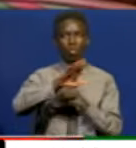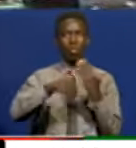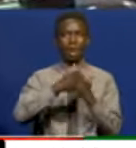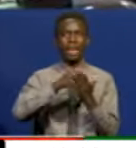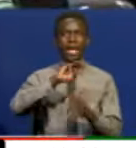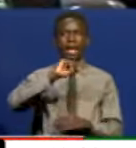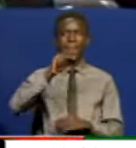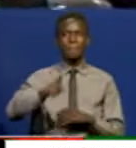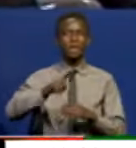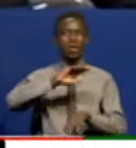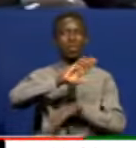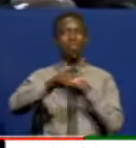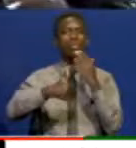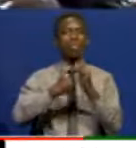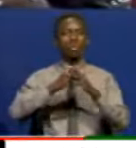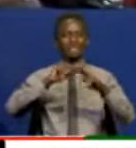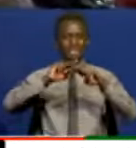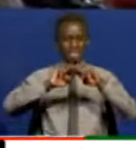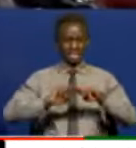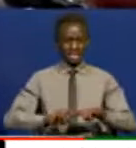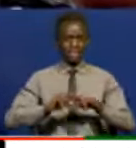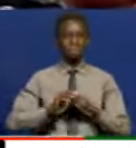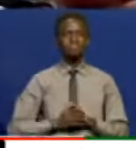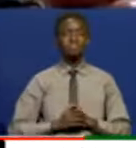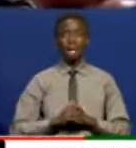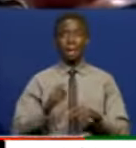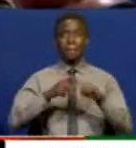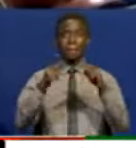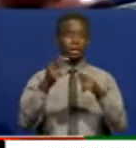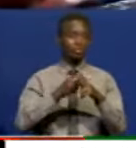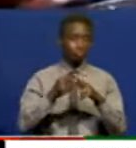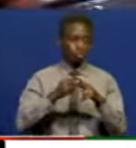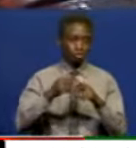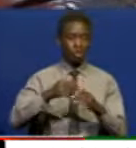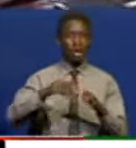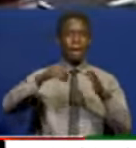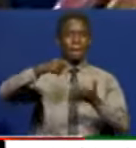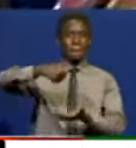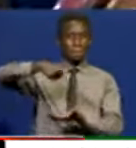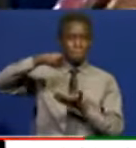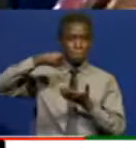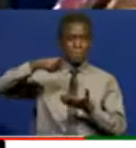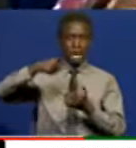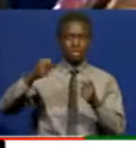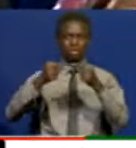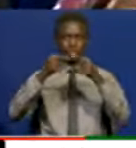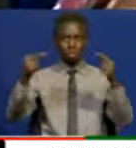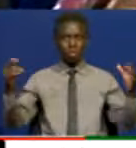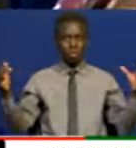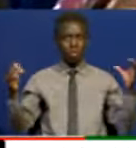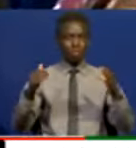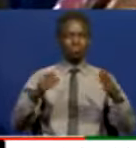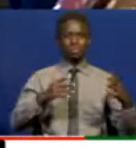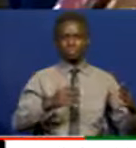was already in their seats. But soon, the budget opponents walked out.